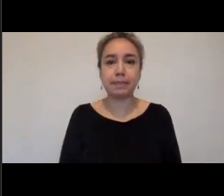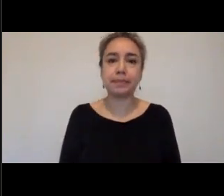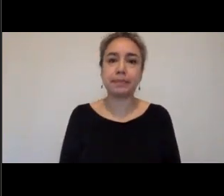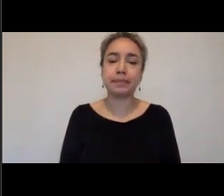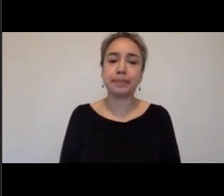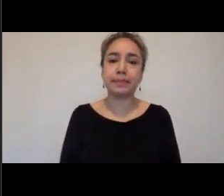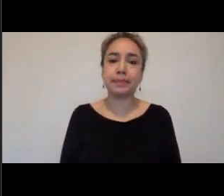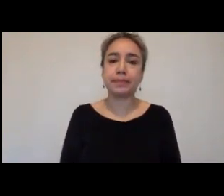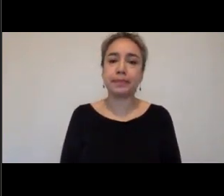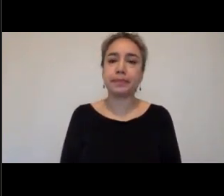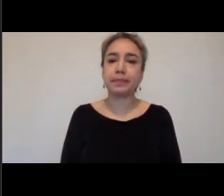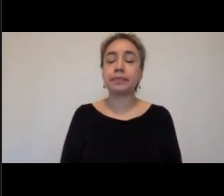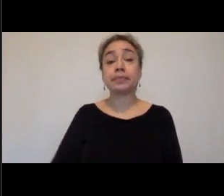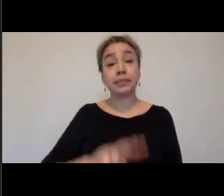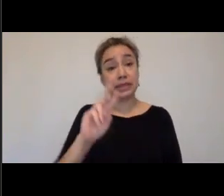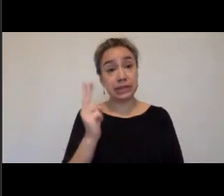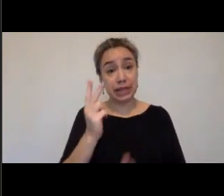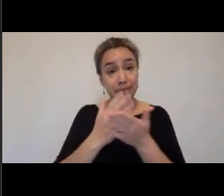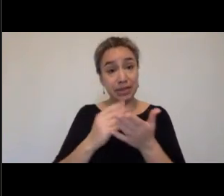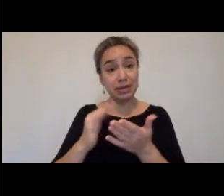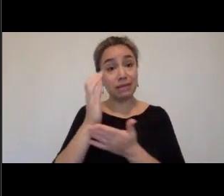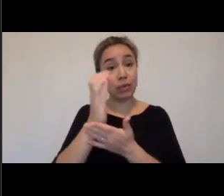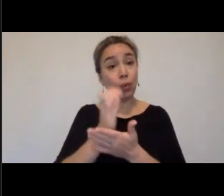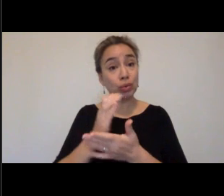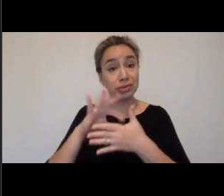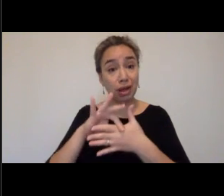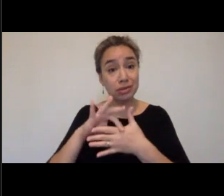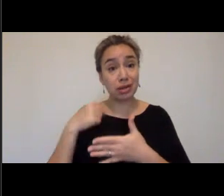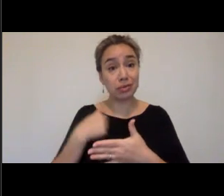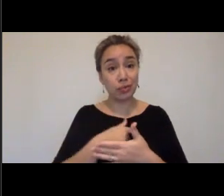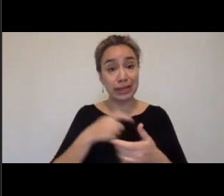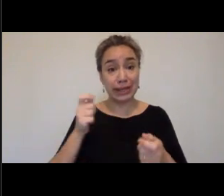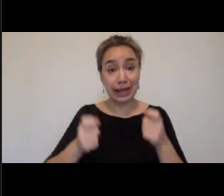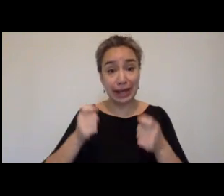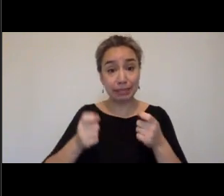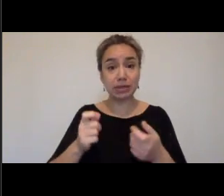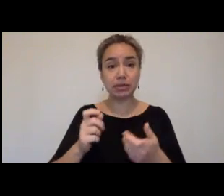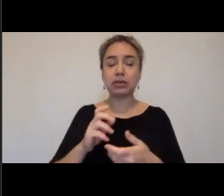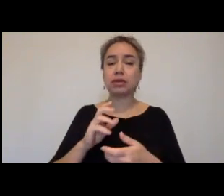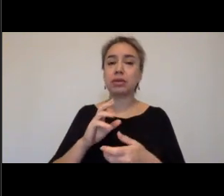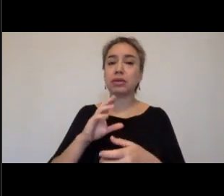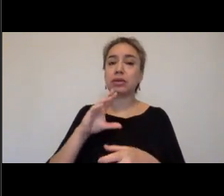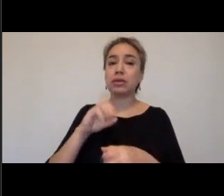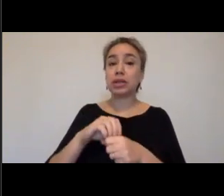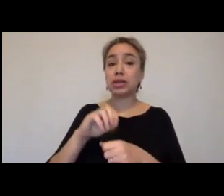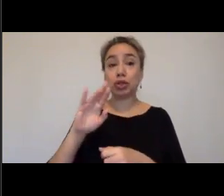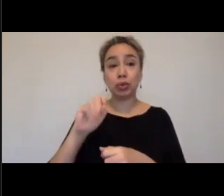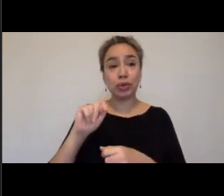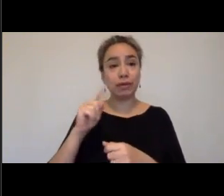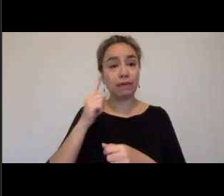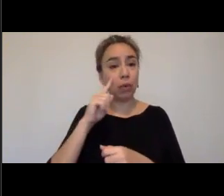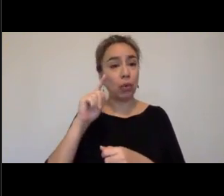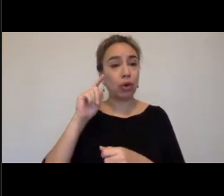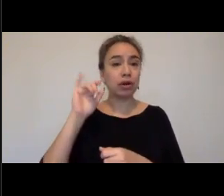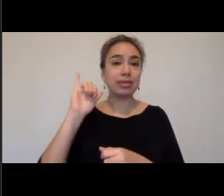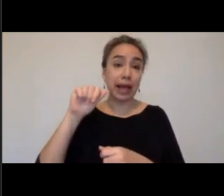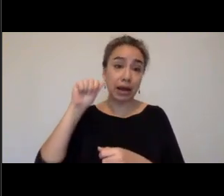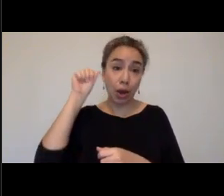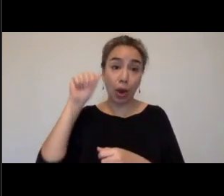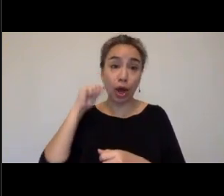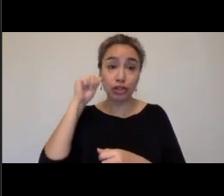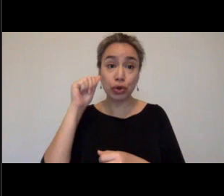The second piece of course content that we adapted was in the unit on auditory perception. So the